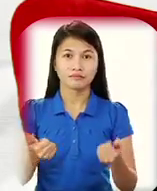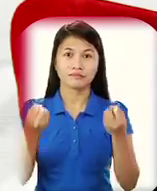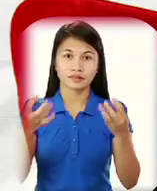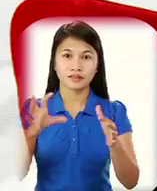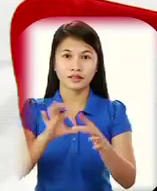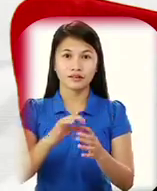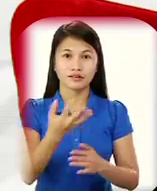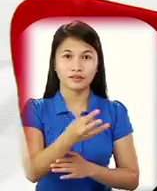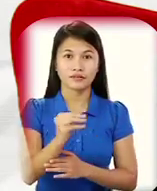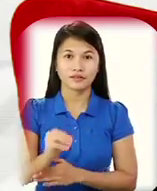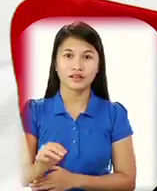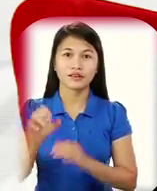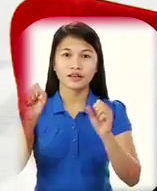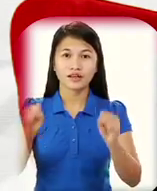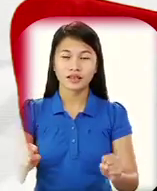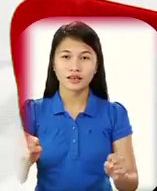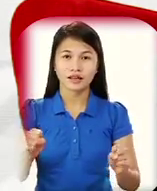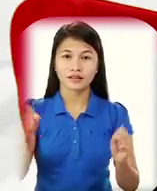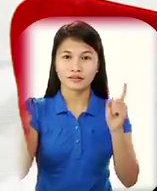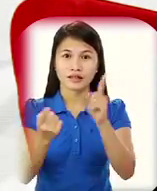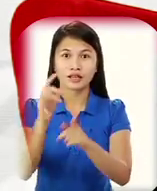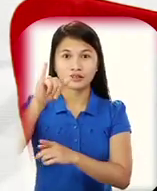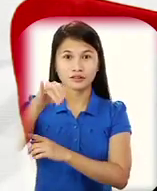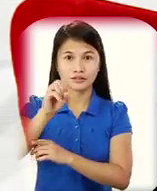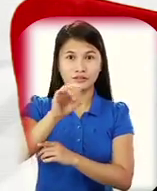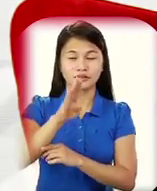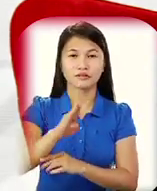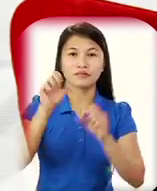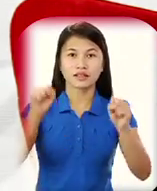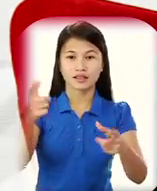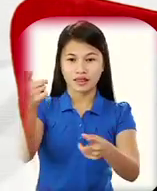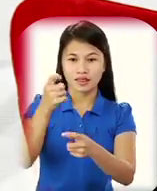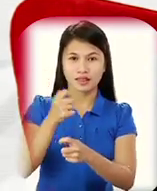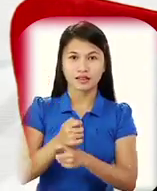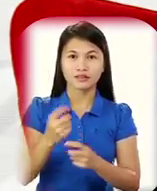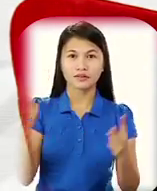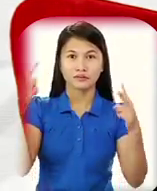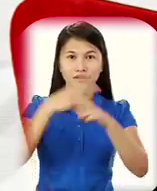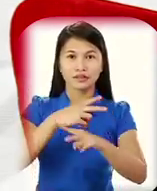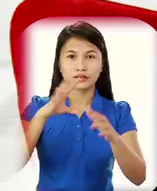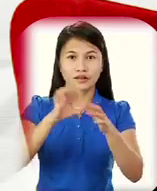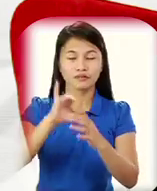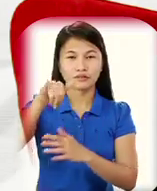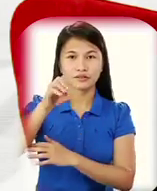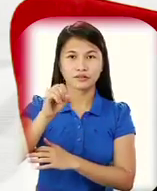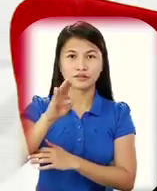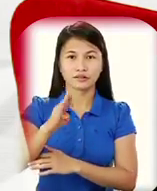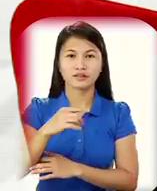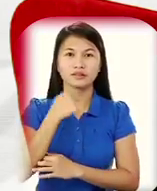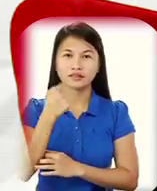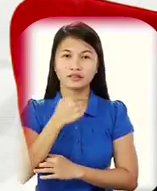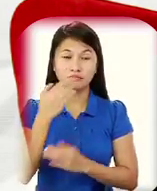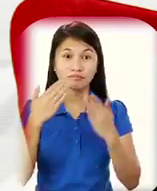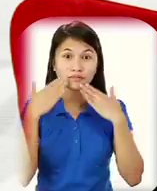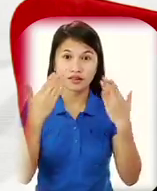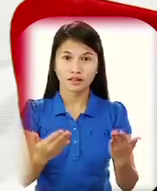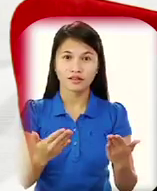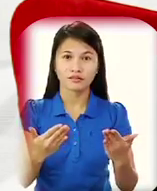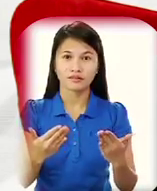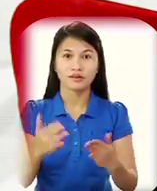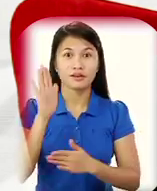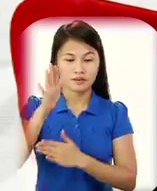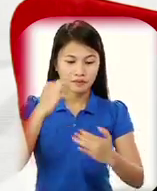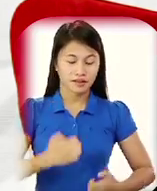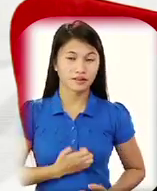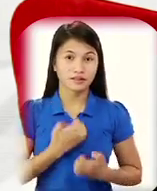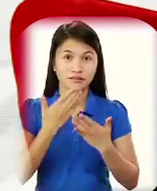how many of them can resonate with Job? How many of them could take the words of Job and say, "Hey Job, thank